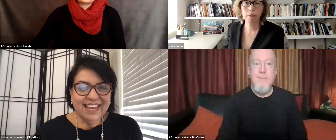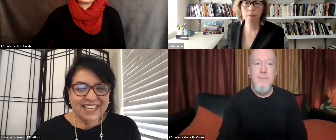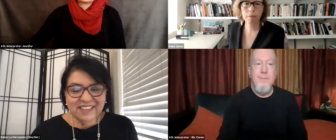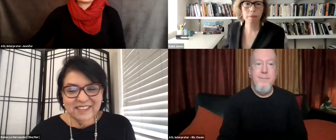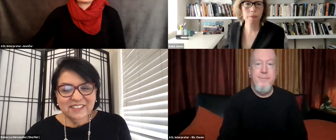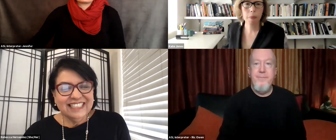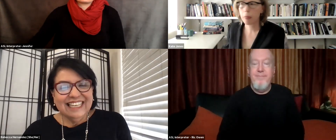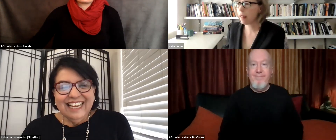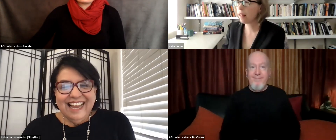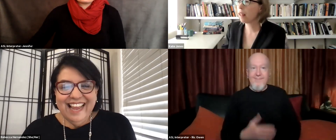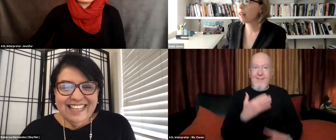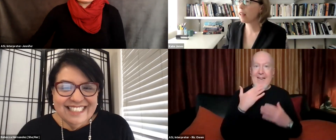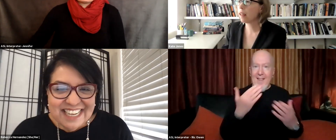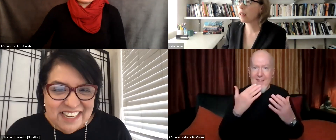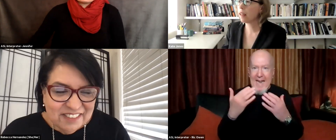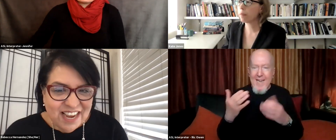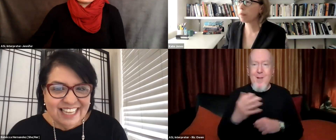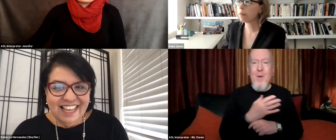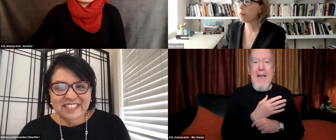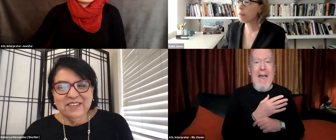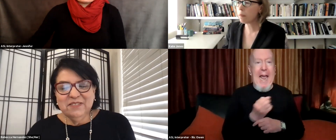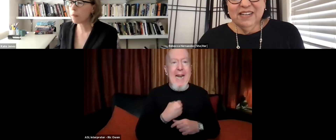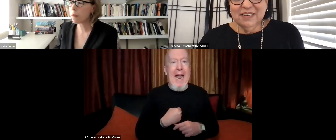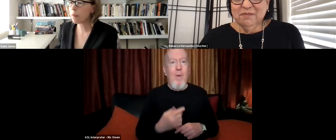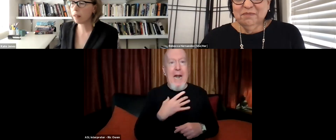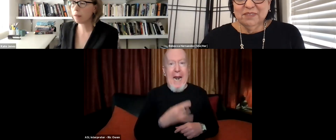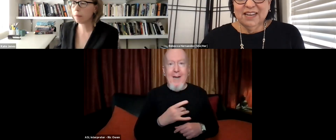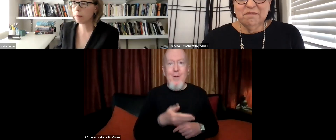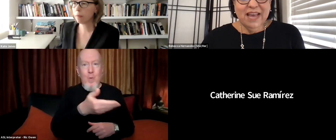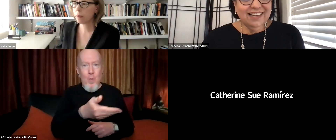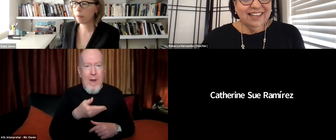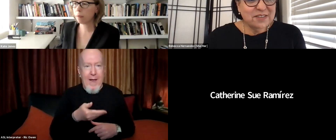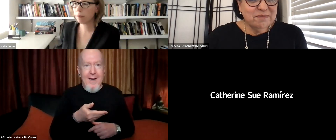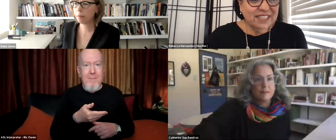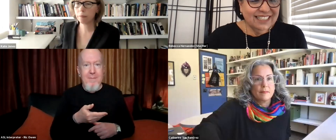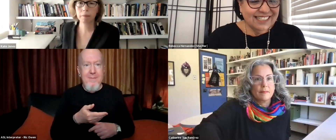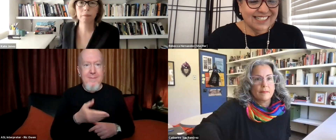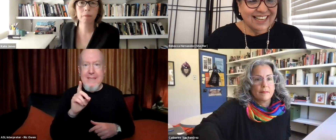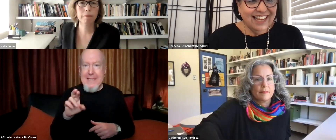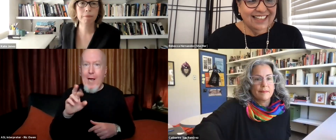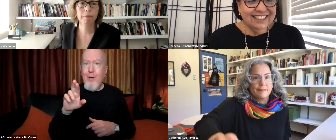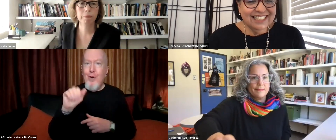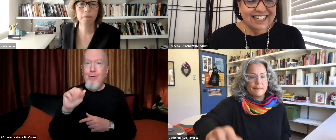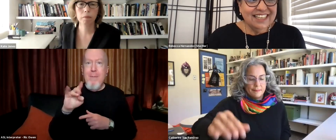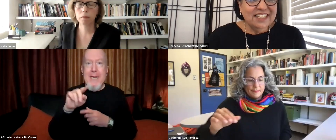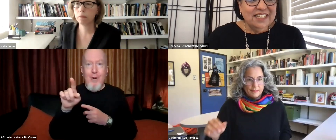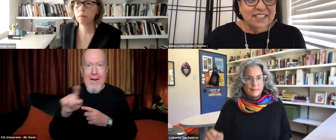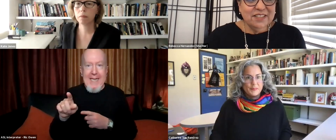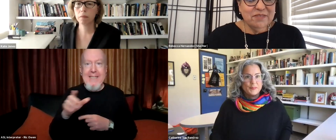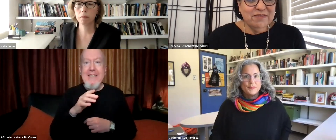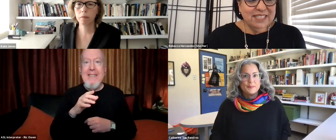thank you and uh i'd like to welcome uh back dr ramirez and